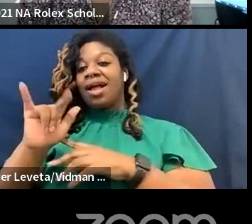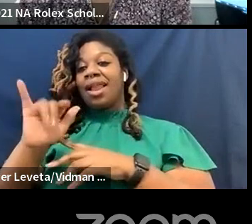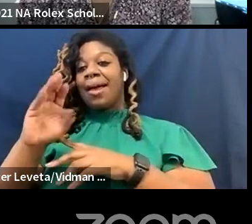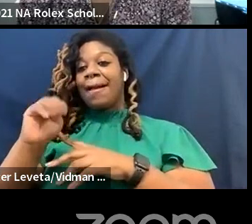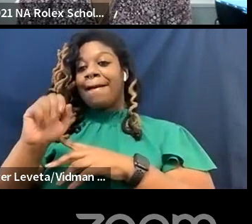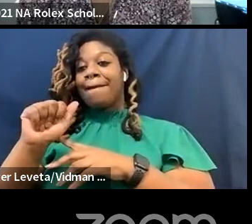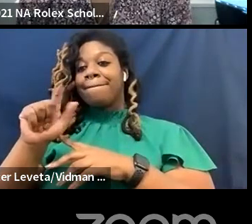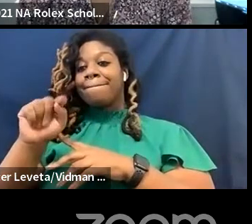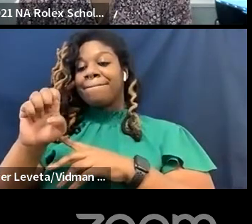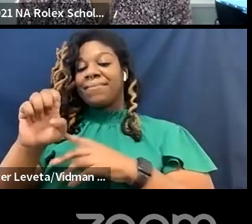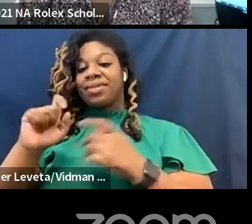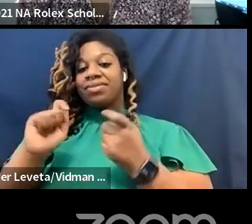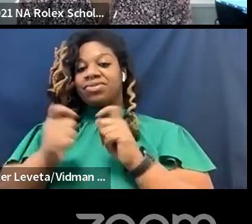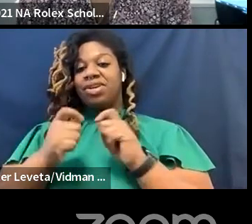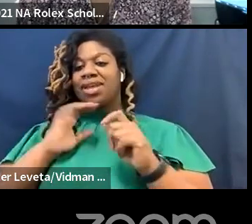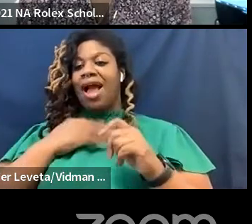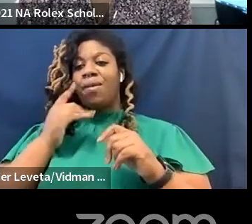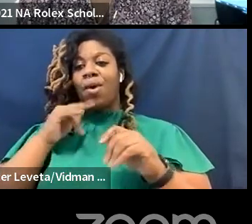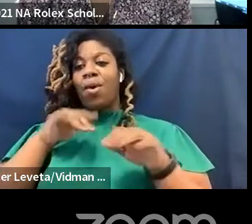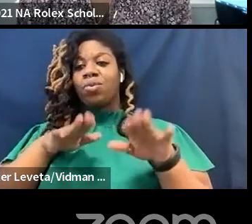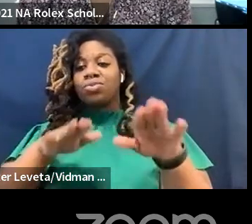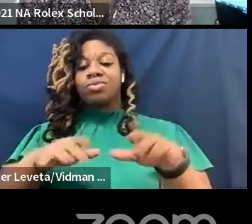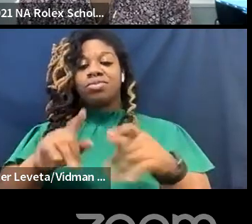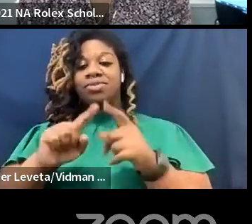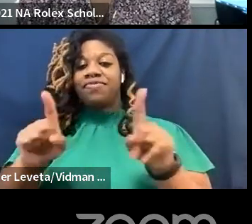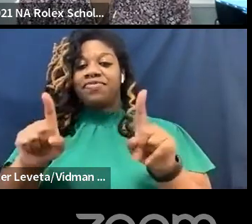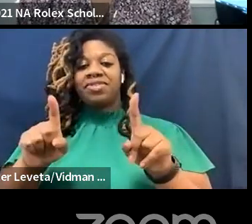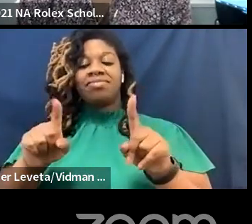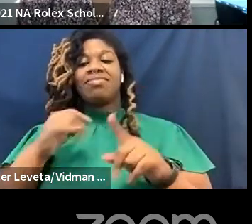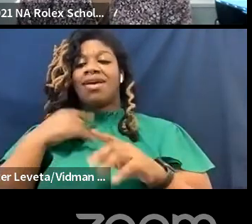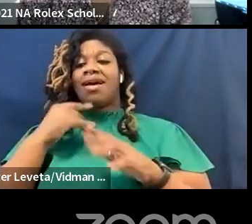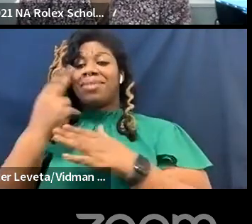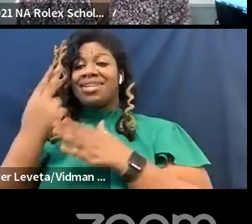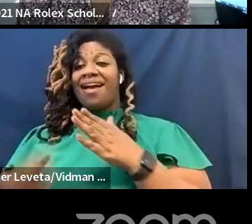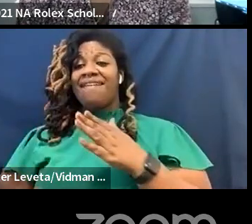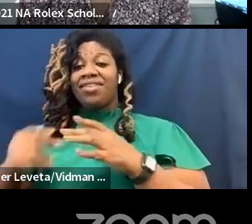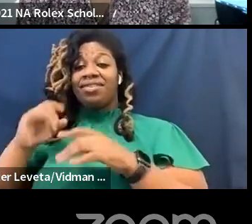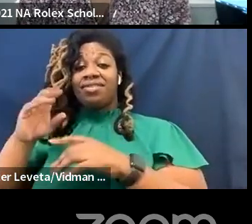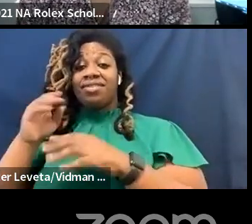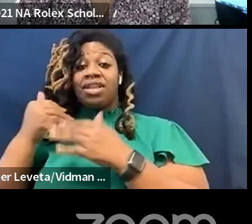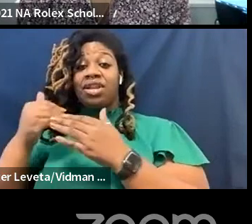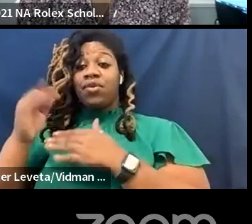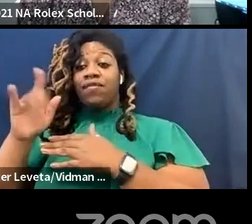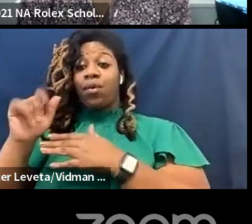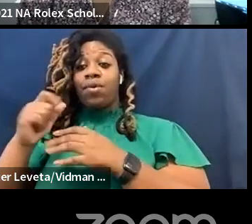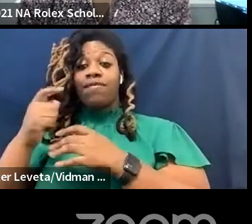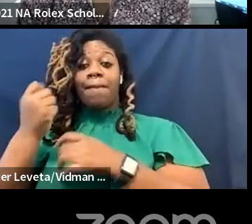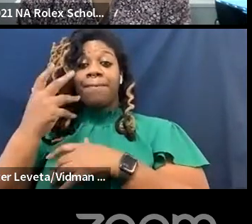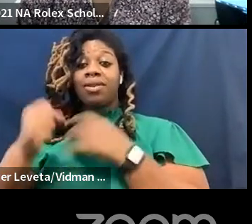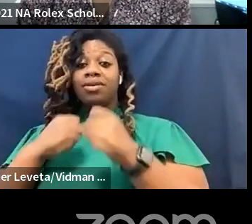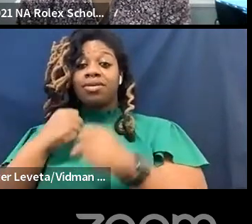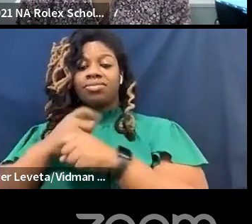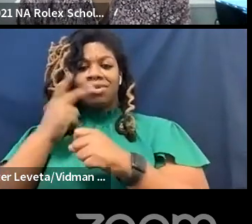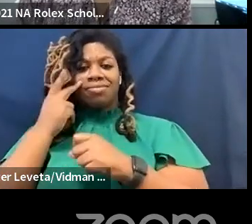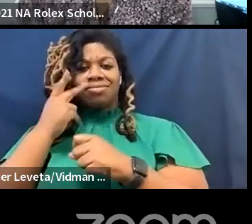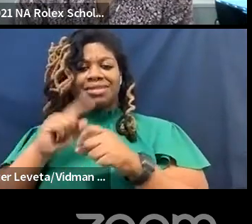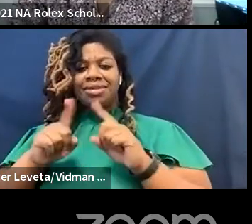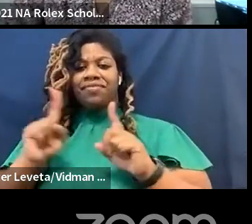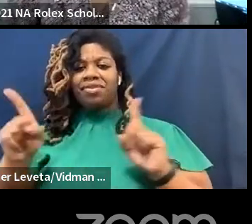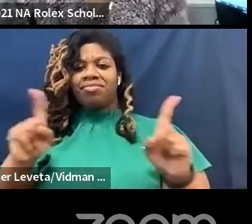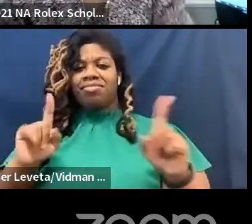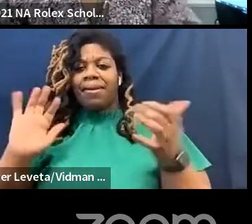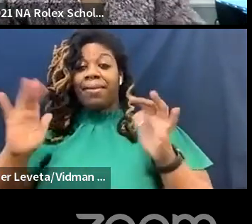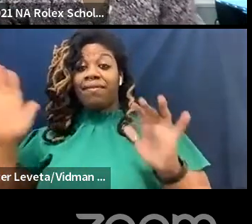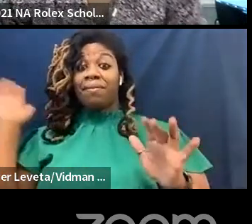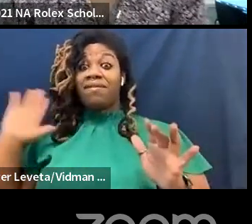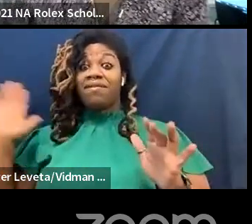Florida coast for years, and I see the difference in what it looks like. So doing coral restoration and doing all these studies,